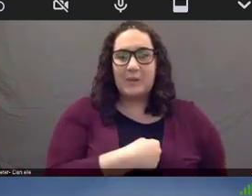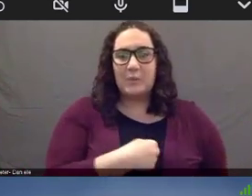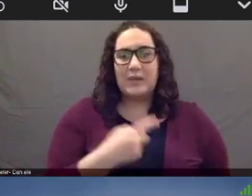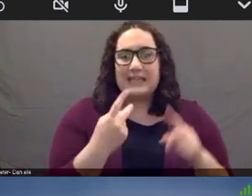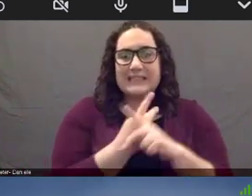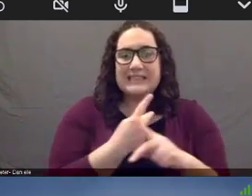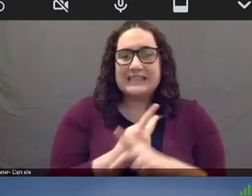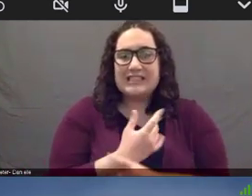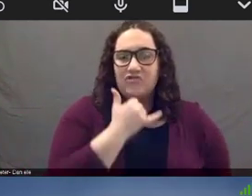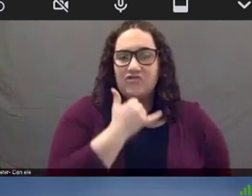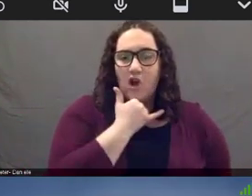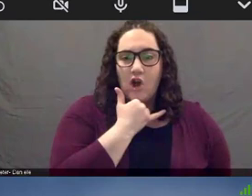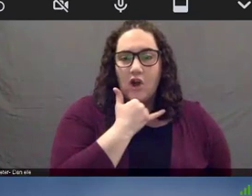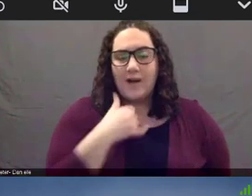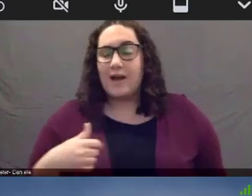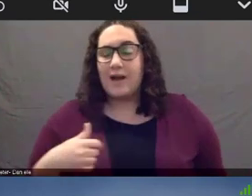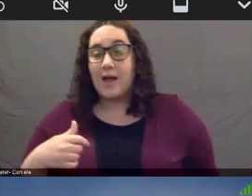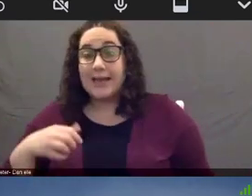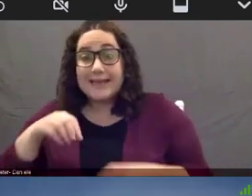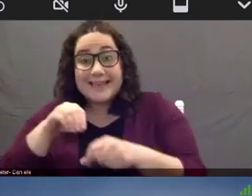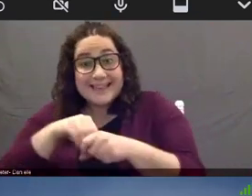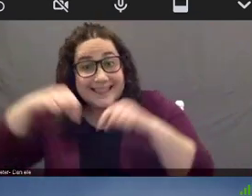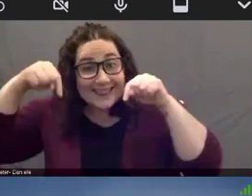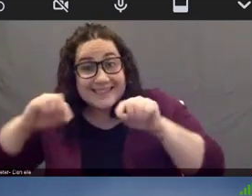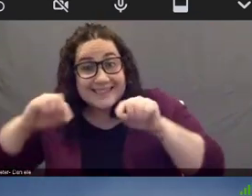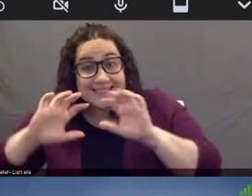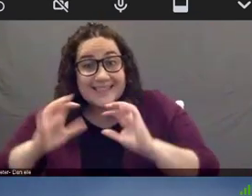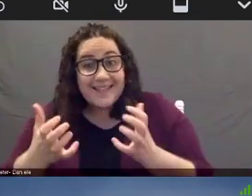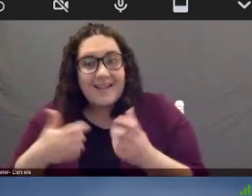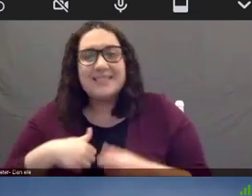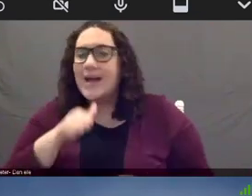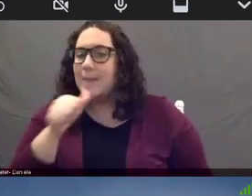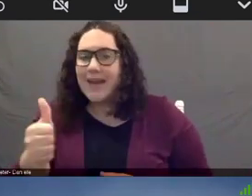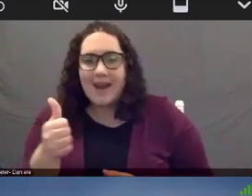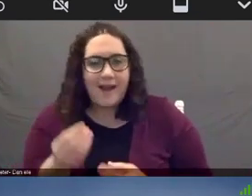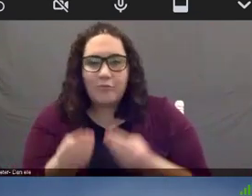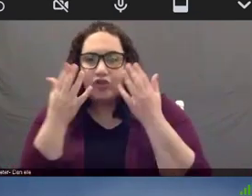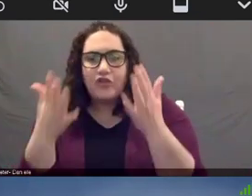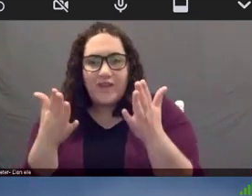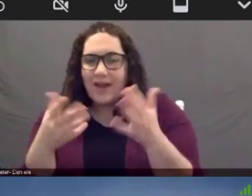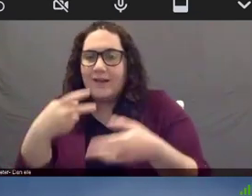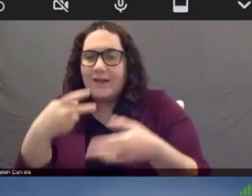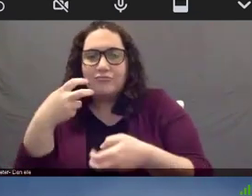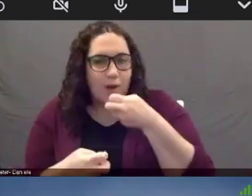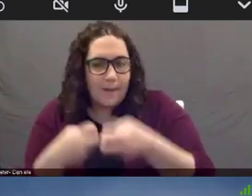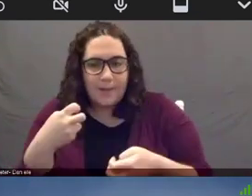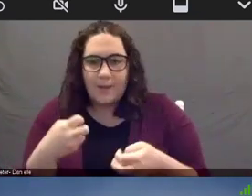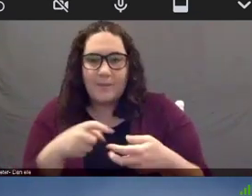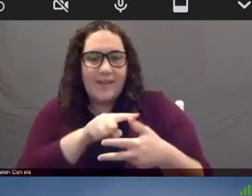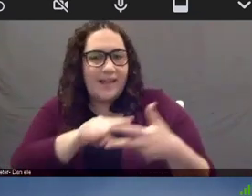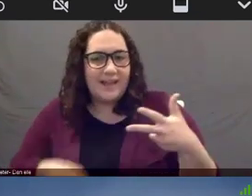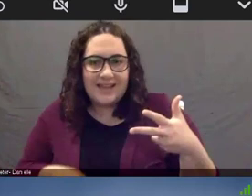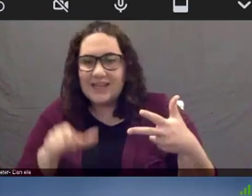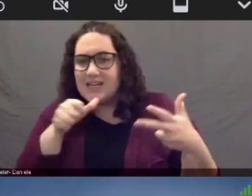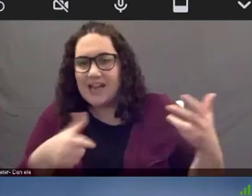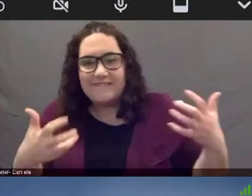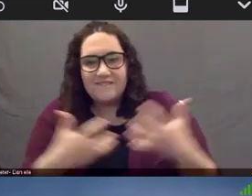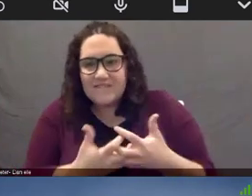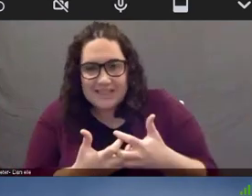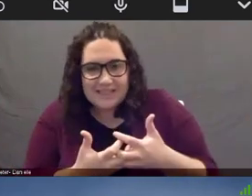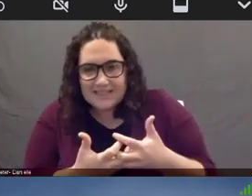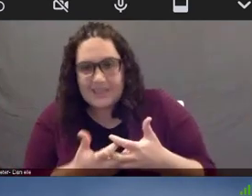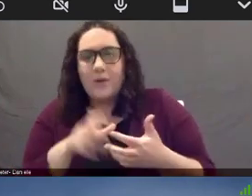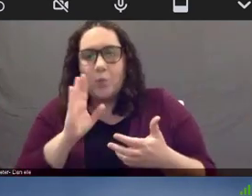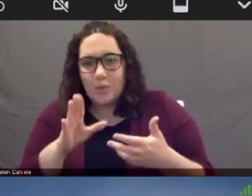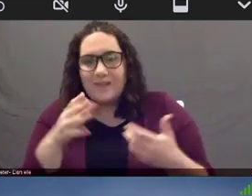than LC, where L sub C is the distance from our surface to either an adiabatic line or a